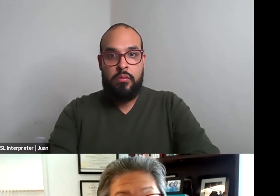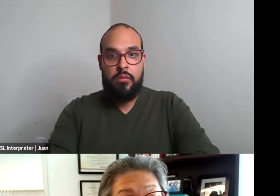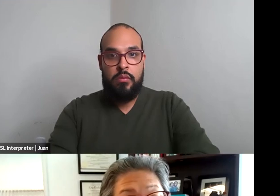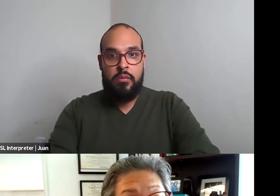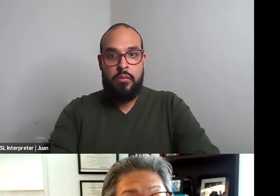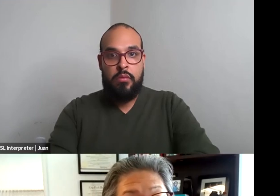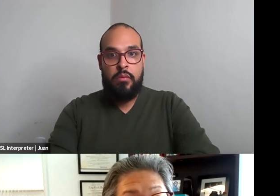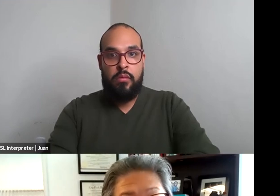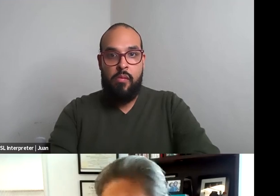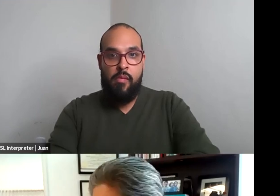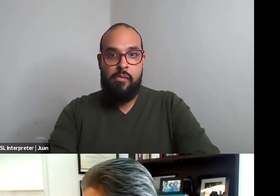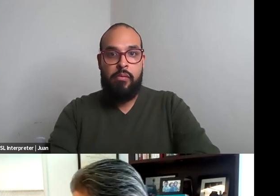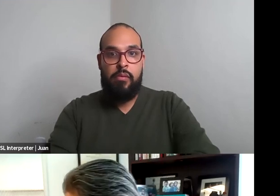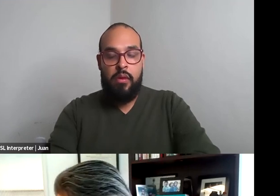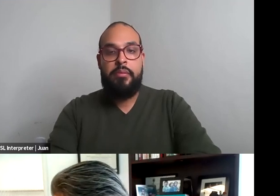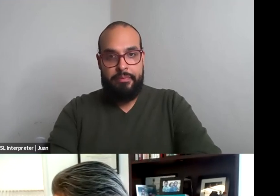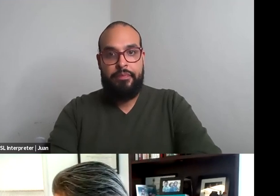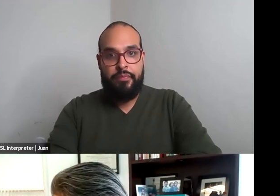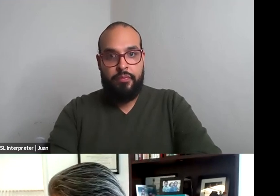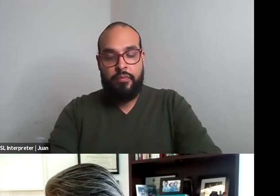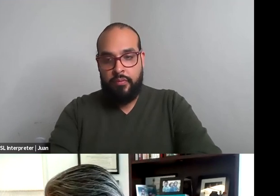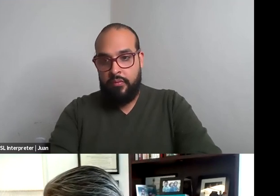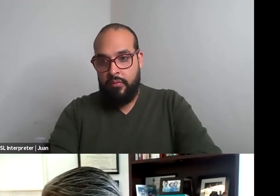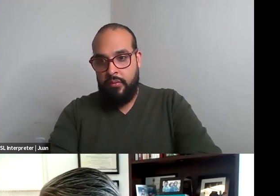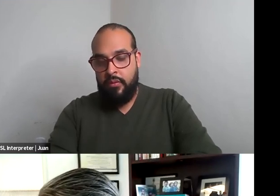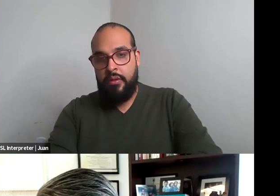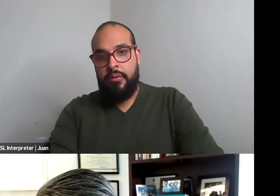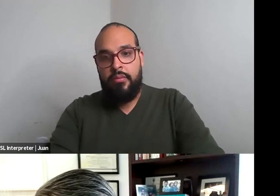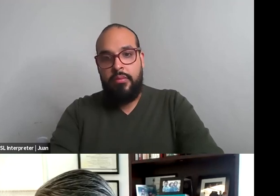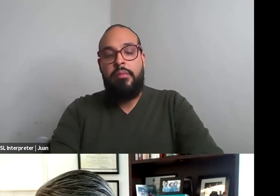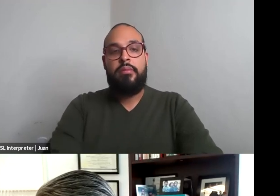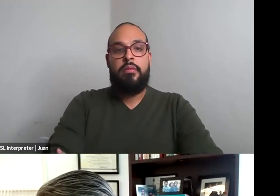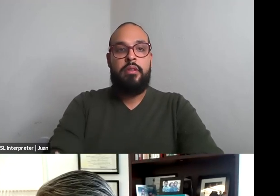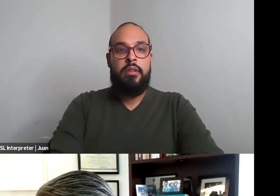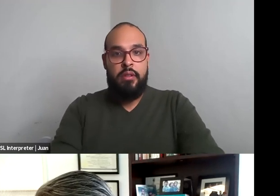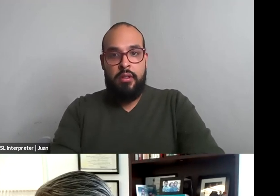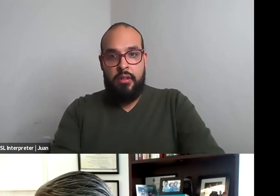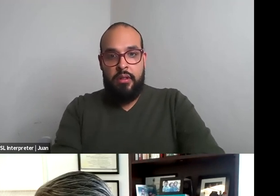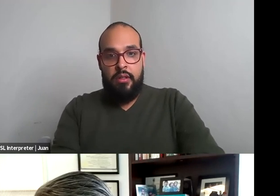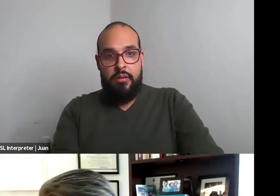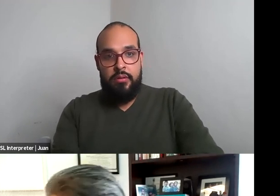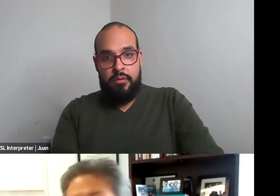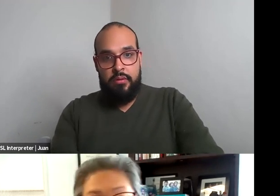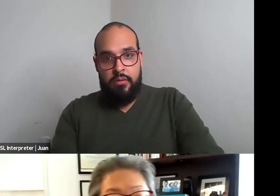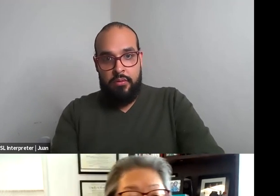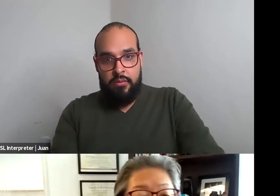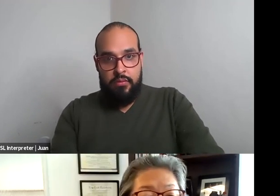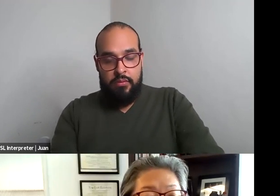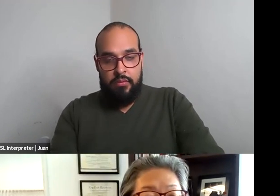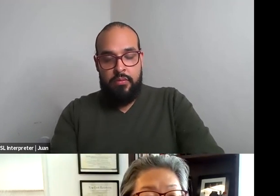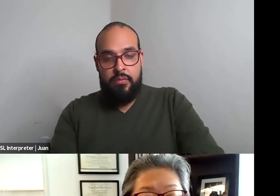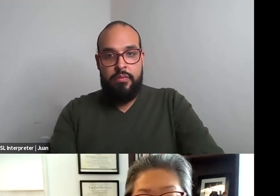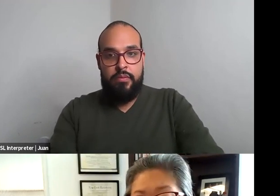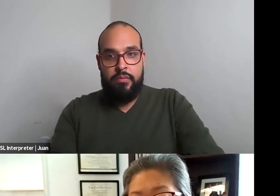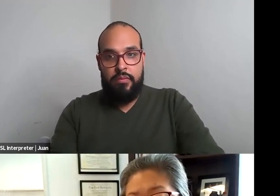Yeah, 10:53 I think is good for that 1 minute countdown thing and to bring them back. Then we'll hear from people and then we'll open it up for